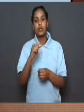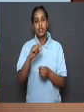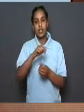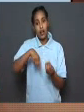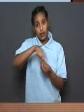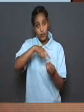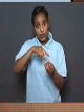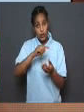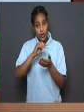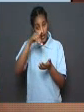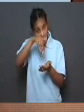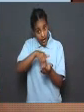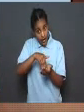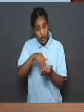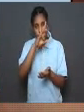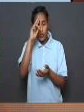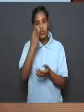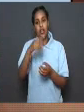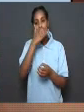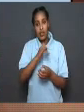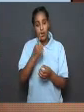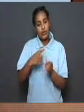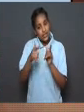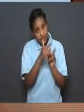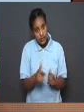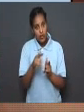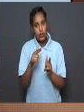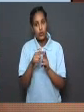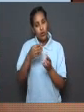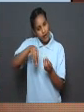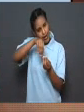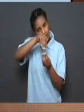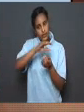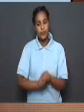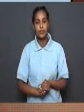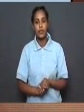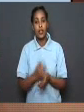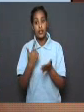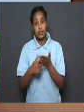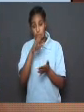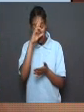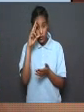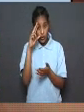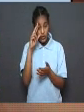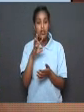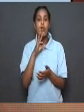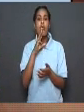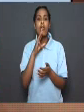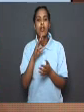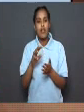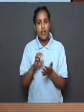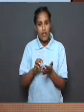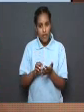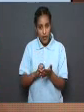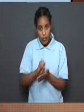surroundings would again cause the heat of the system to rise. This would cause the water to